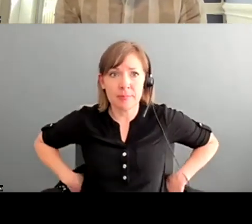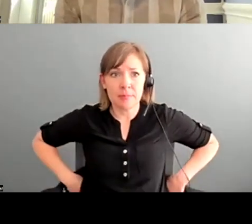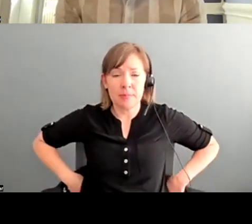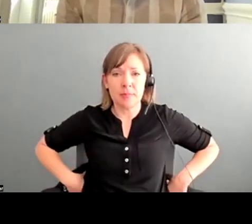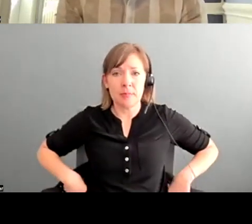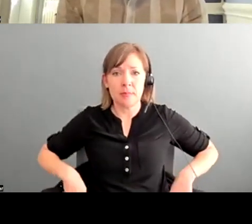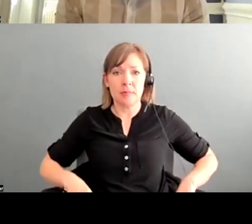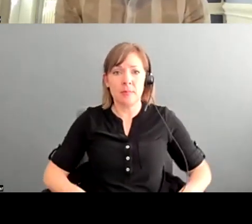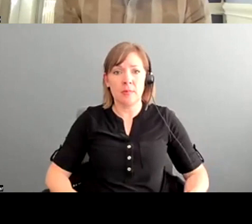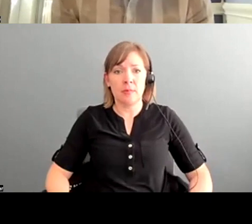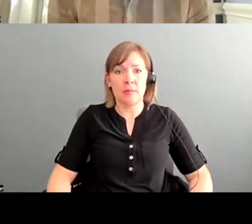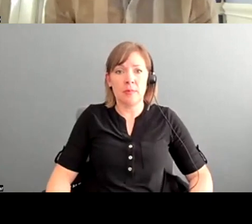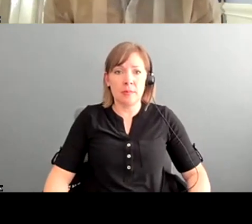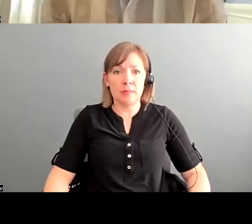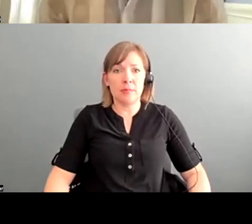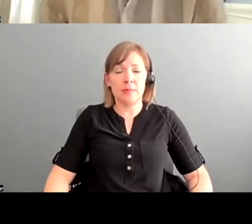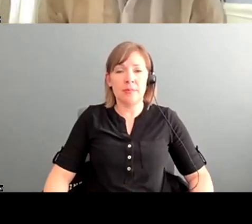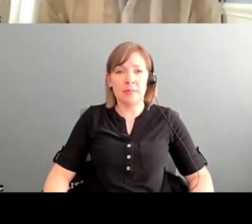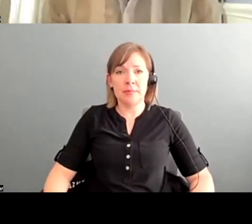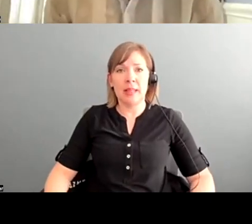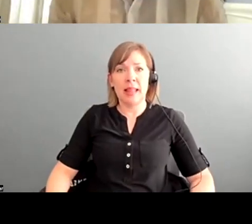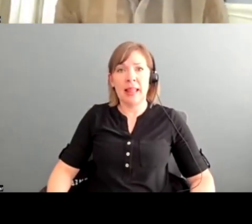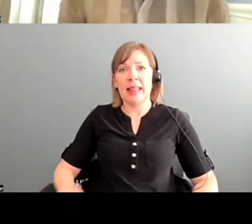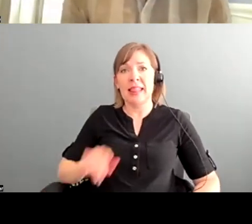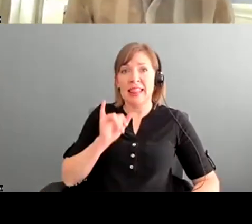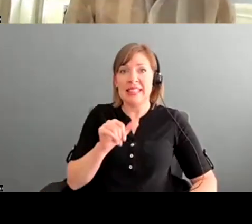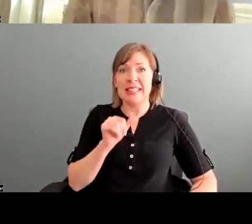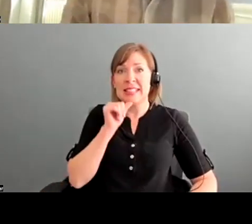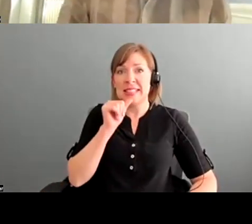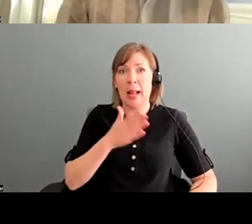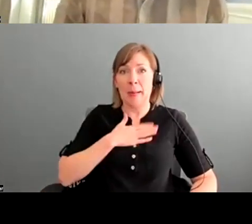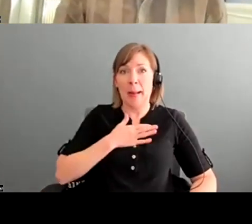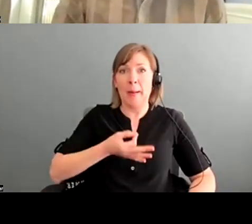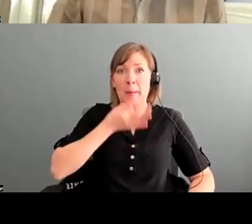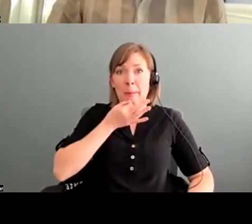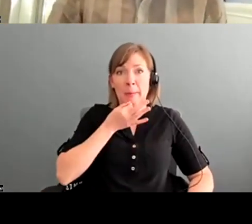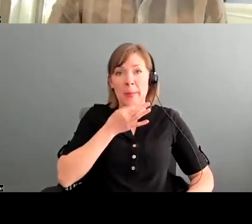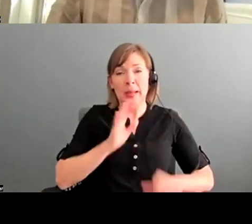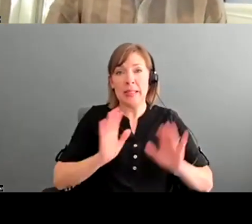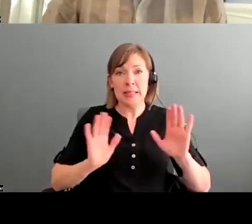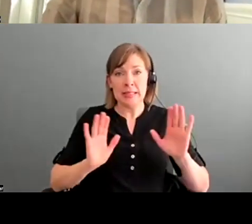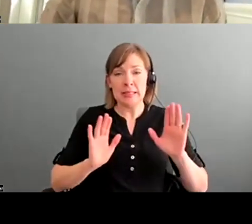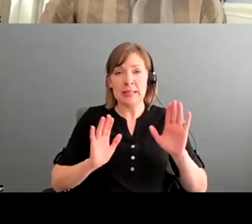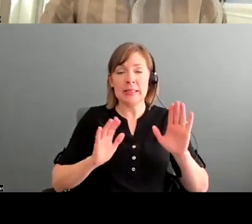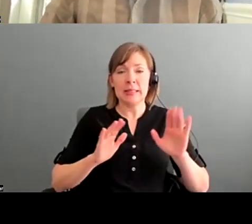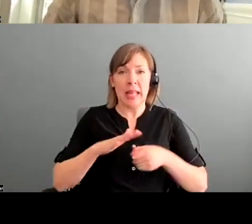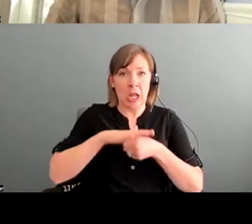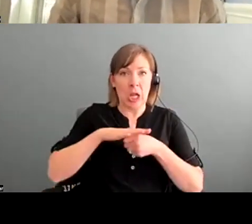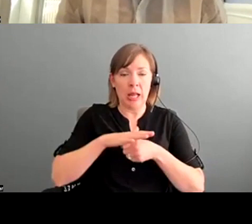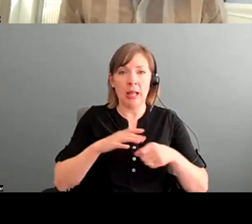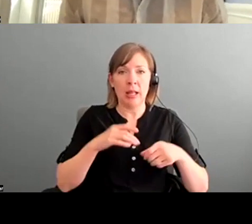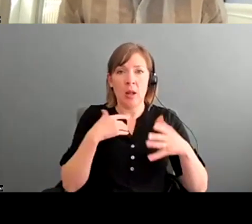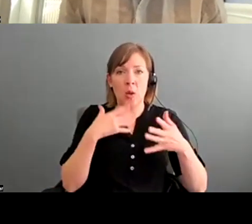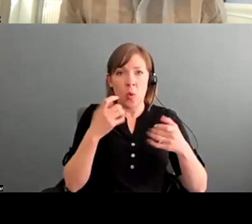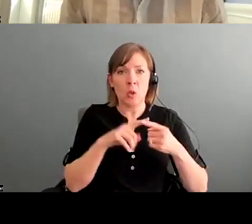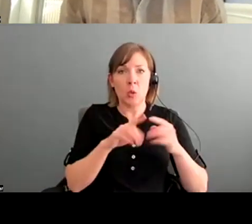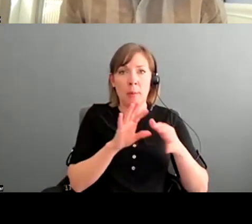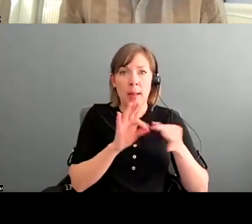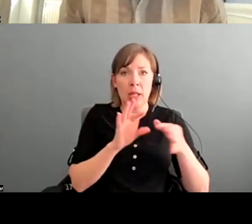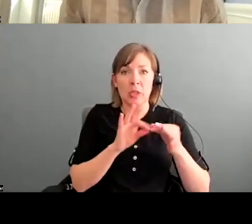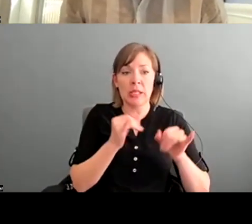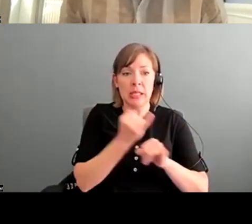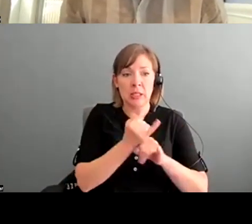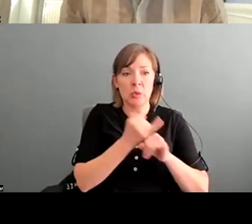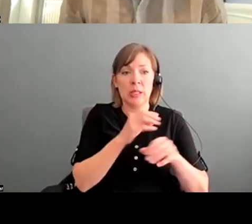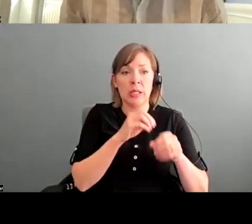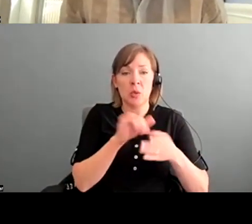This is not an area about which I know a lot. And I want to mention an institution in New